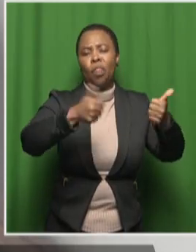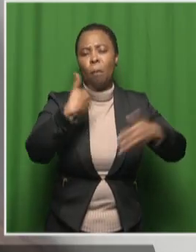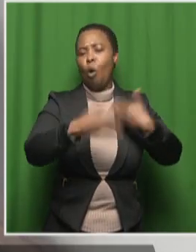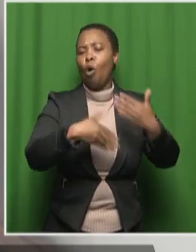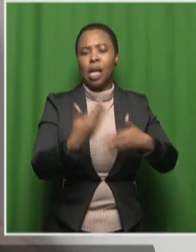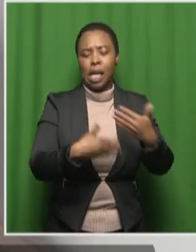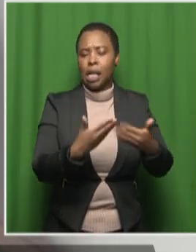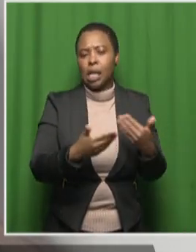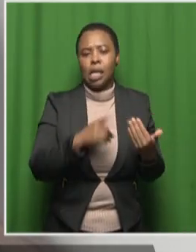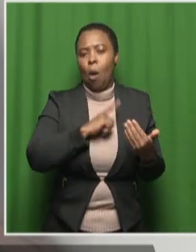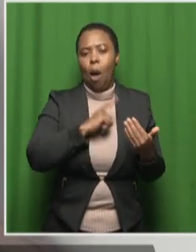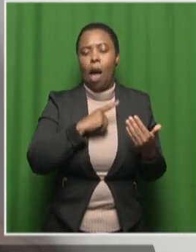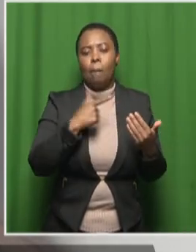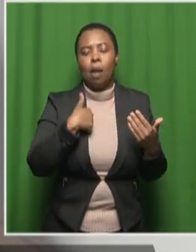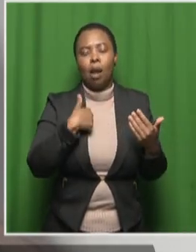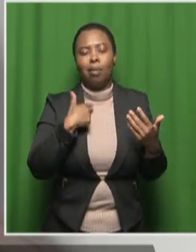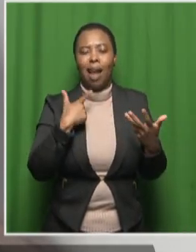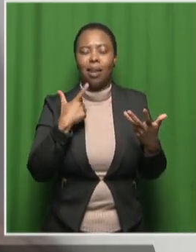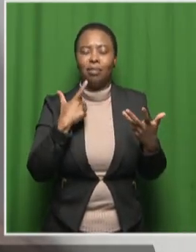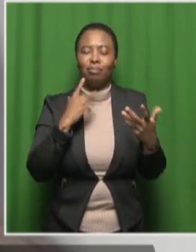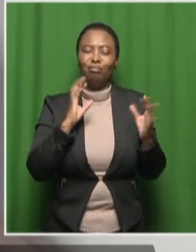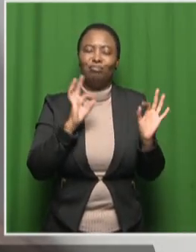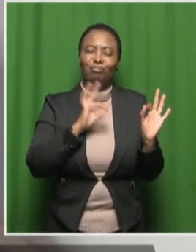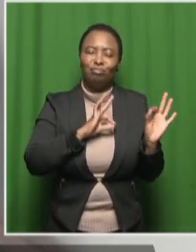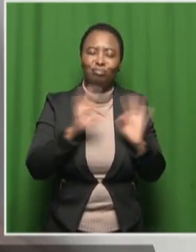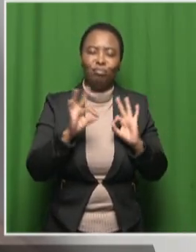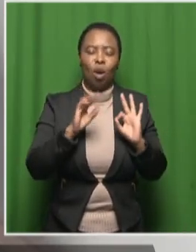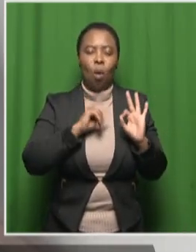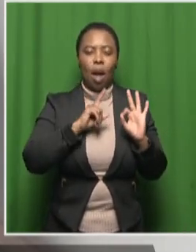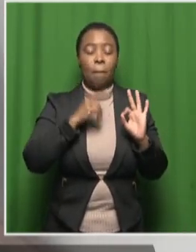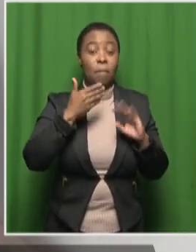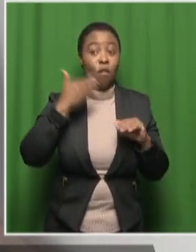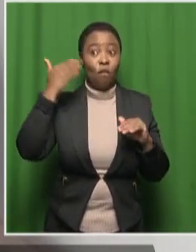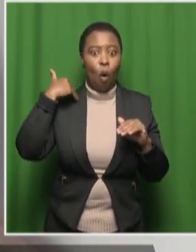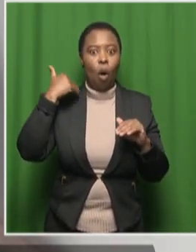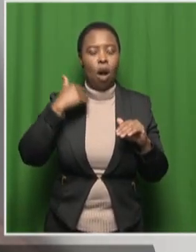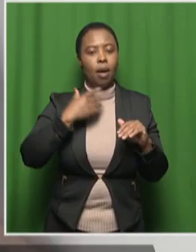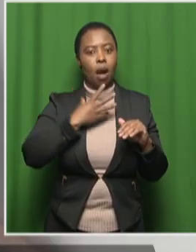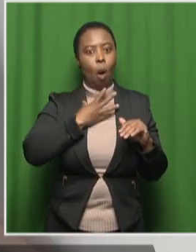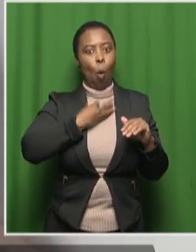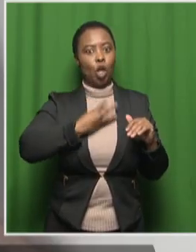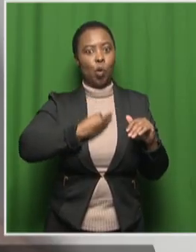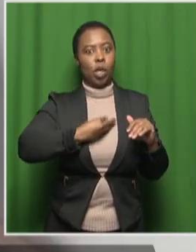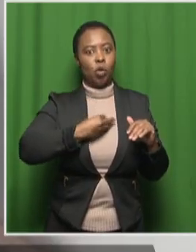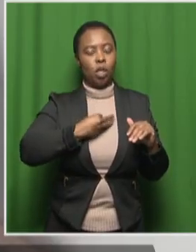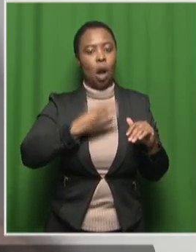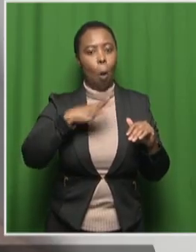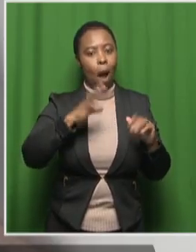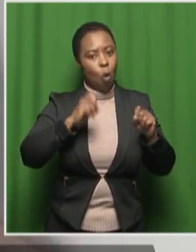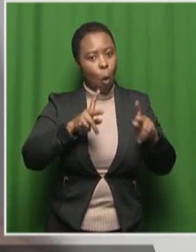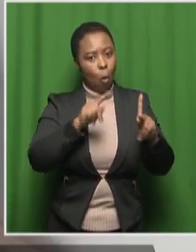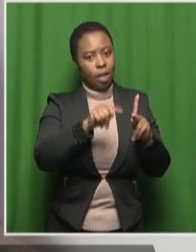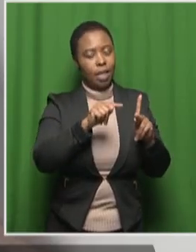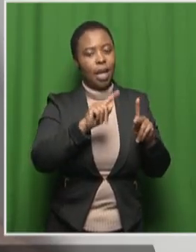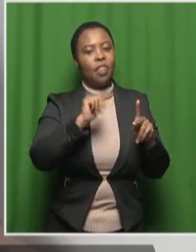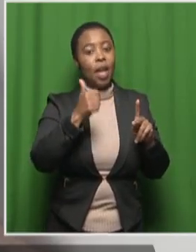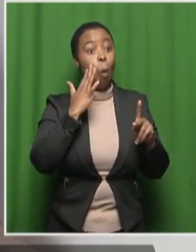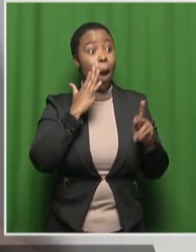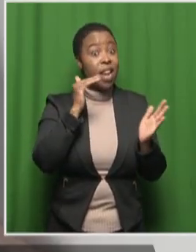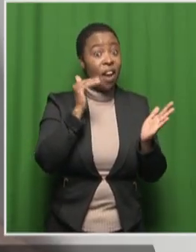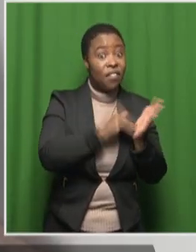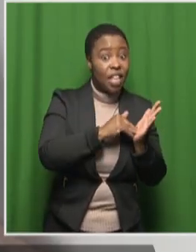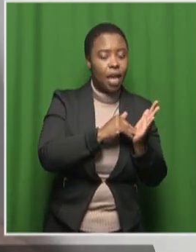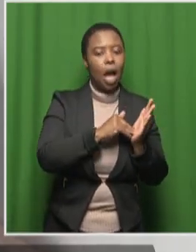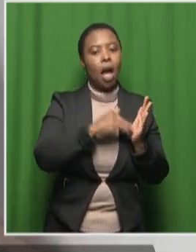think because I've dreamt, or rather I've wished for an opportunity like this to come. I've always known what I'd do with it. So when Mr.